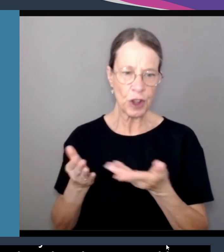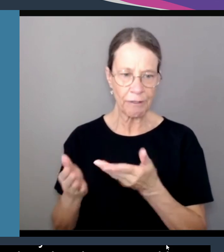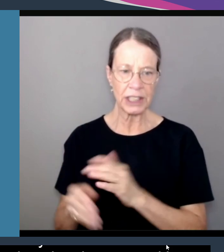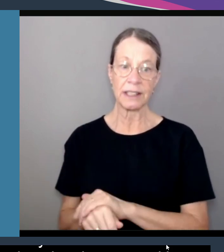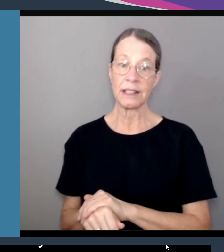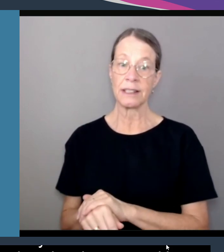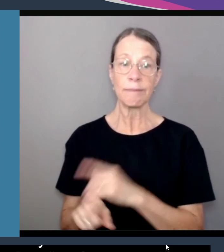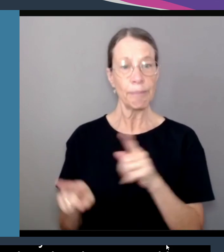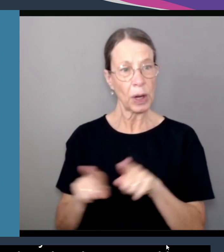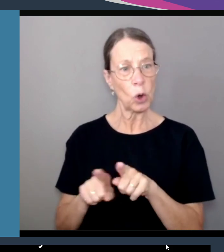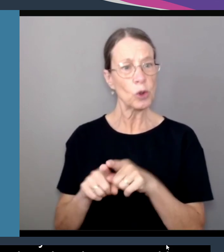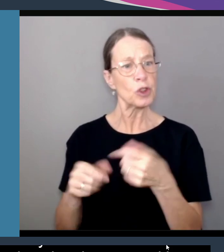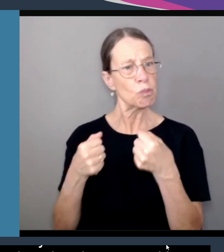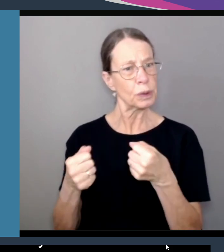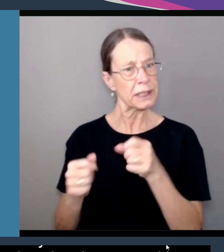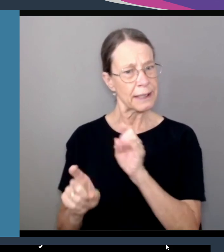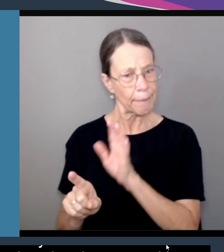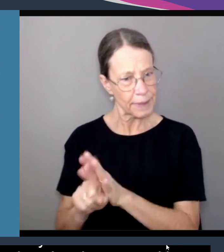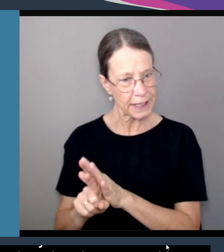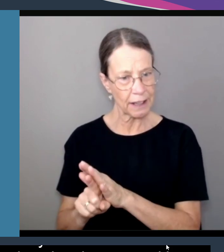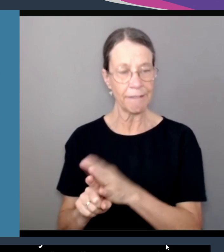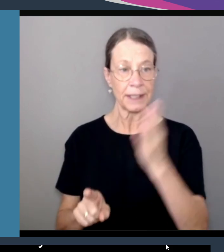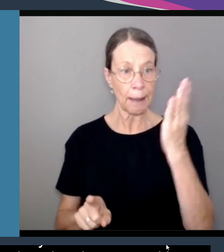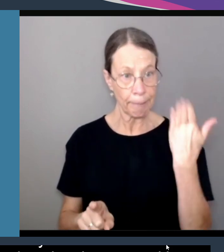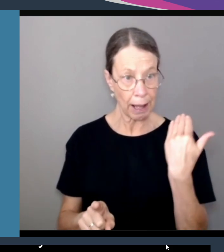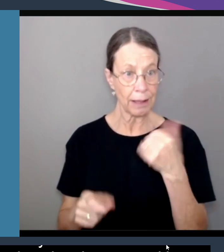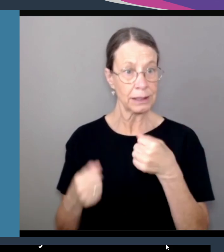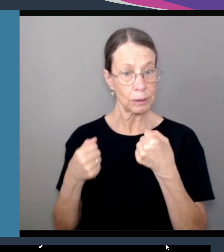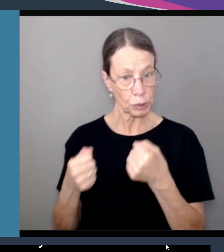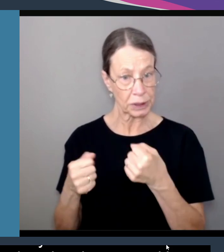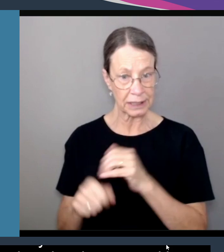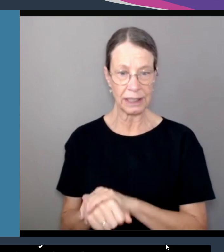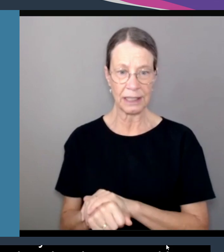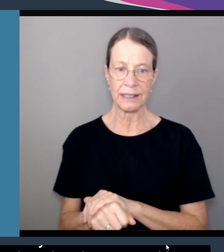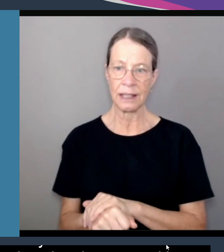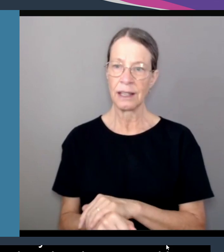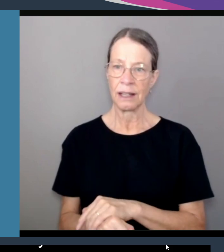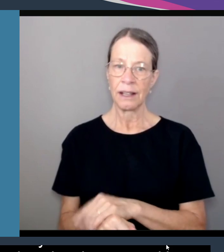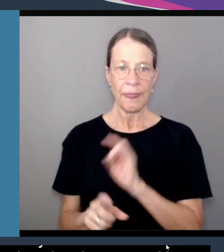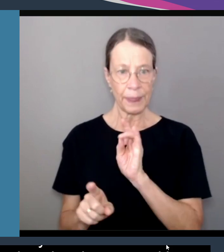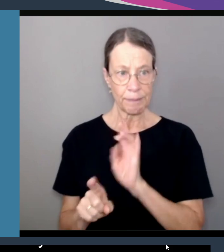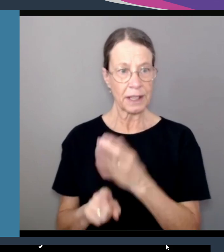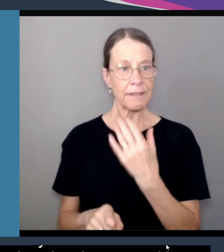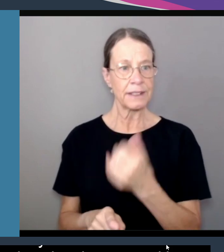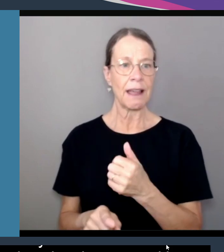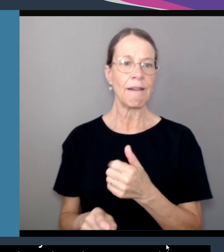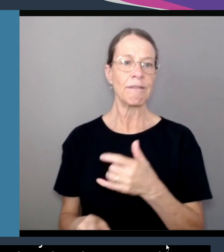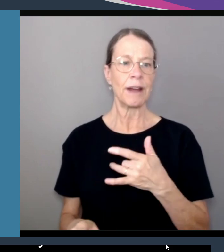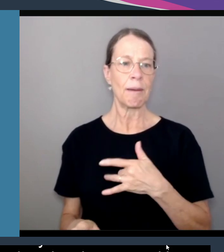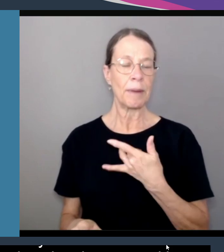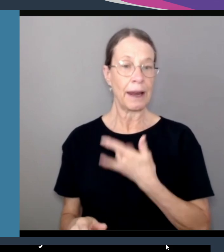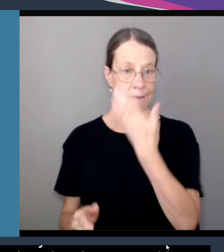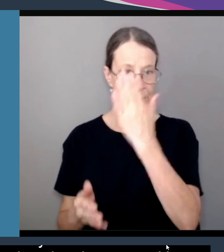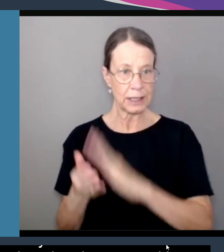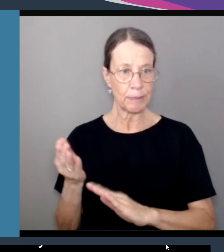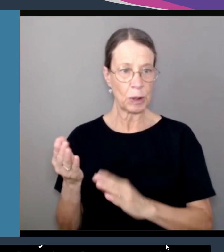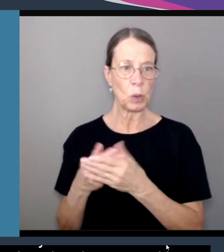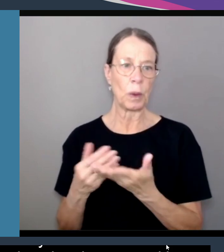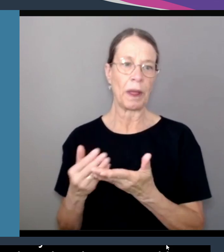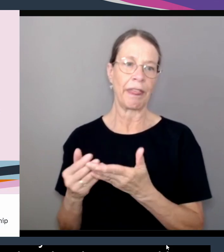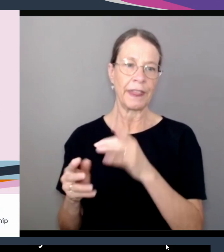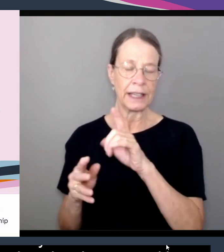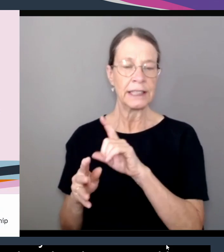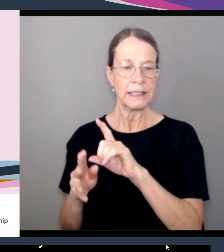with prisoners and ex-prisoners who have lived experience of disability and the criminal justice